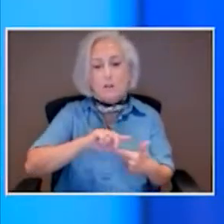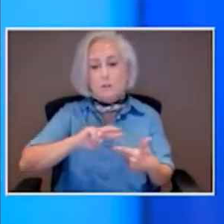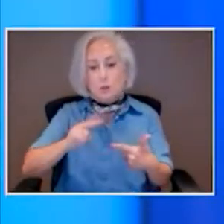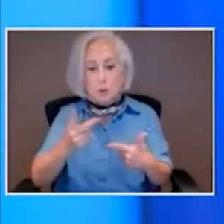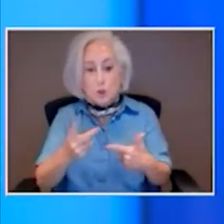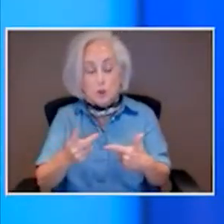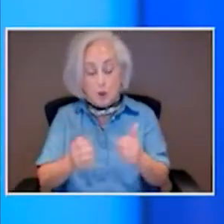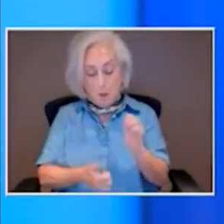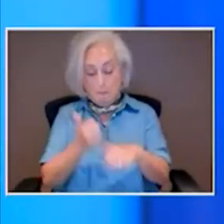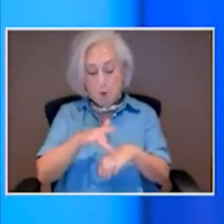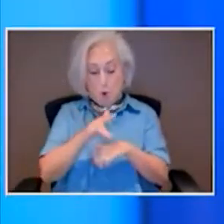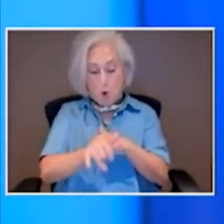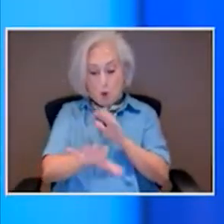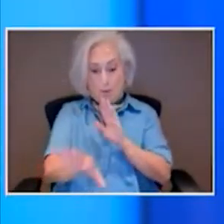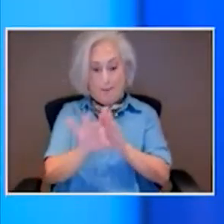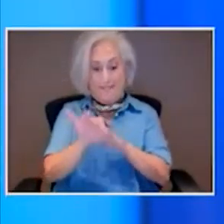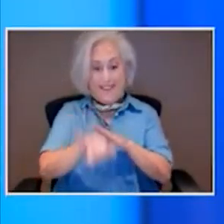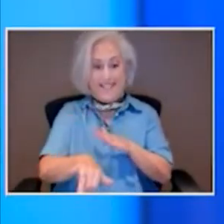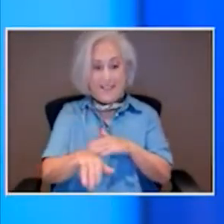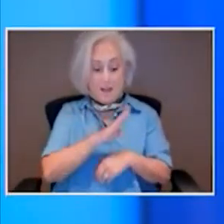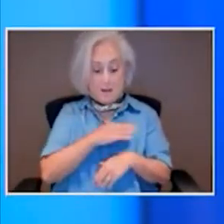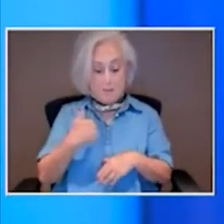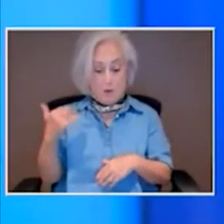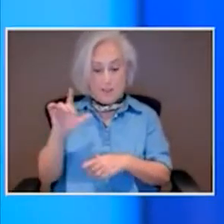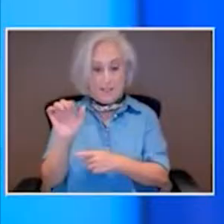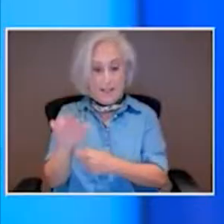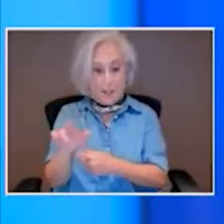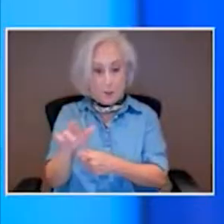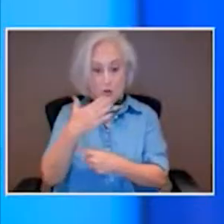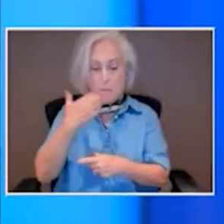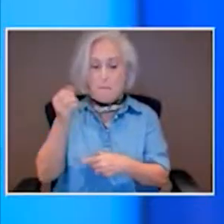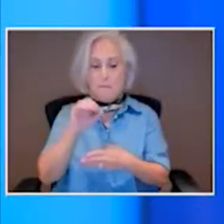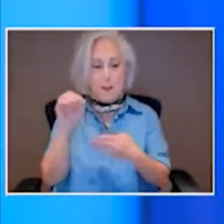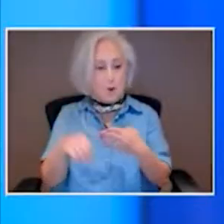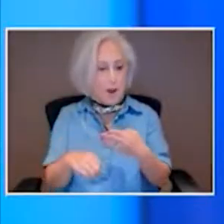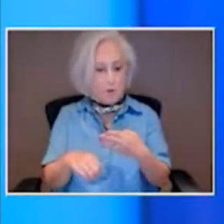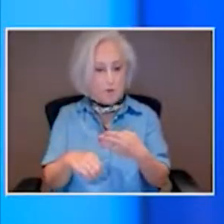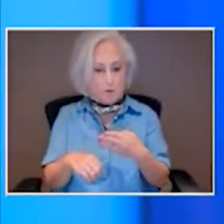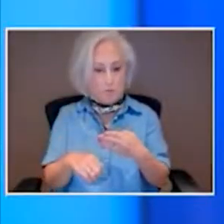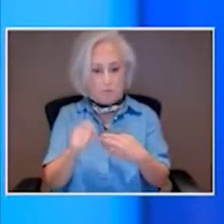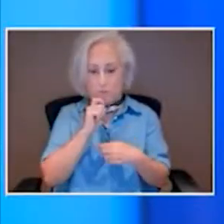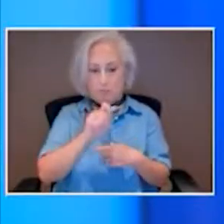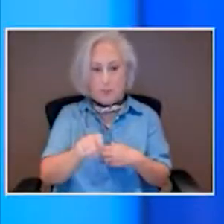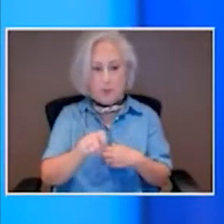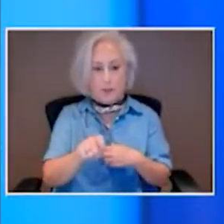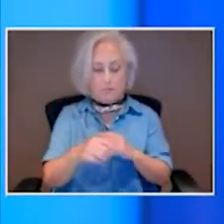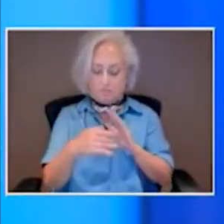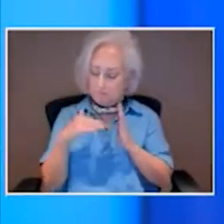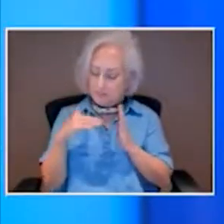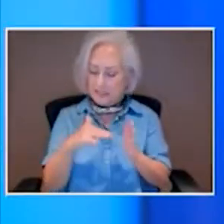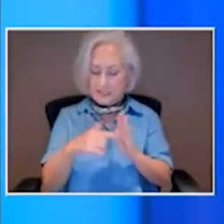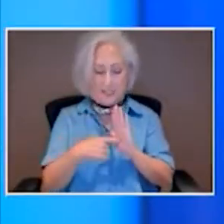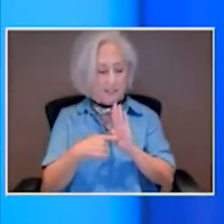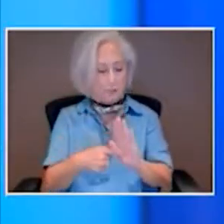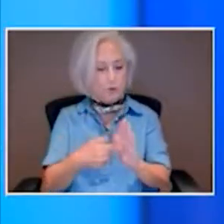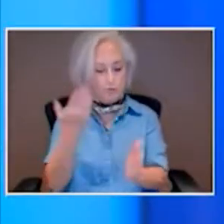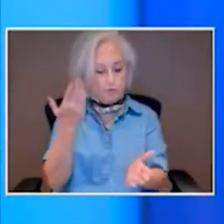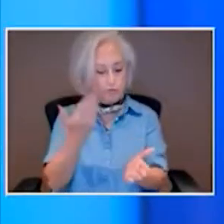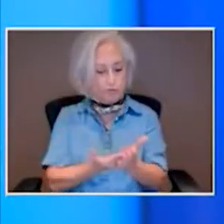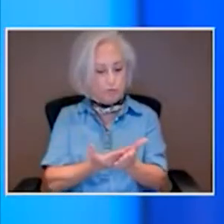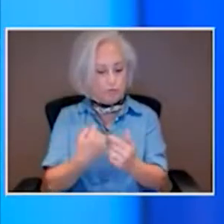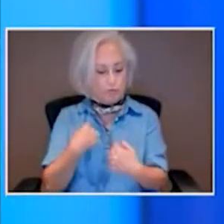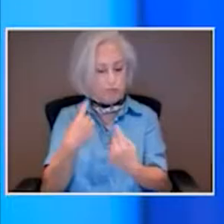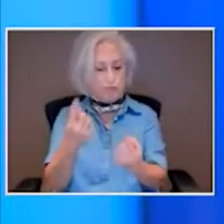the breast cancer, the better the outcomes. Studies have just shown that time and time again. But in